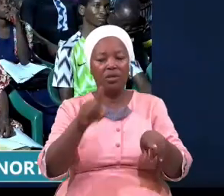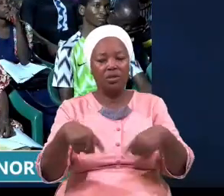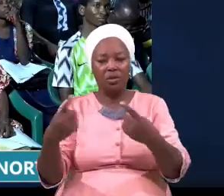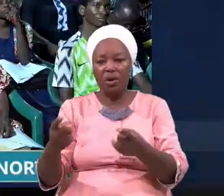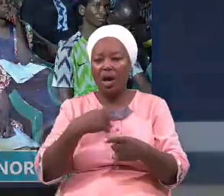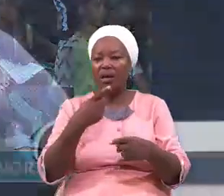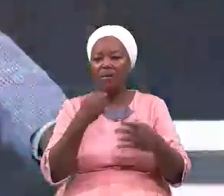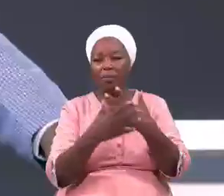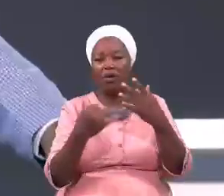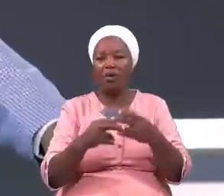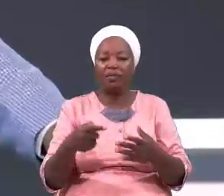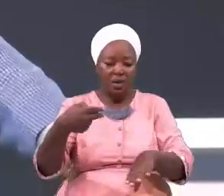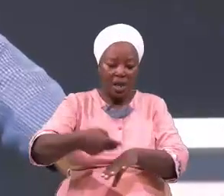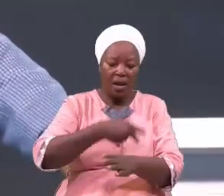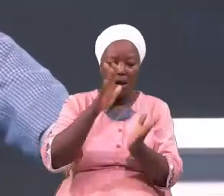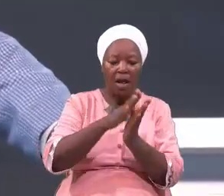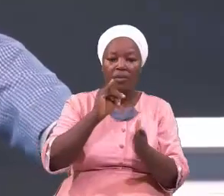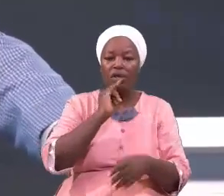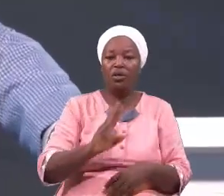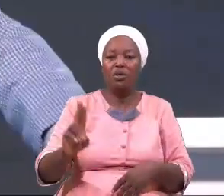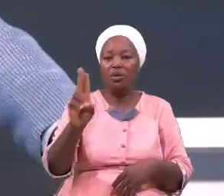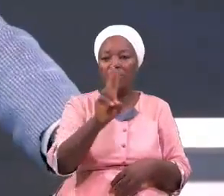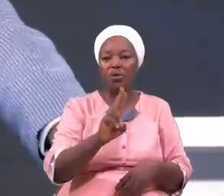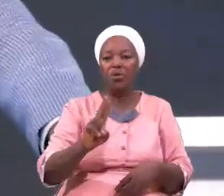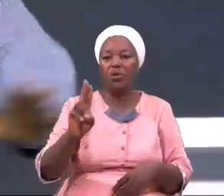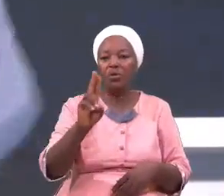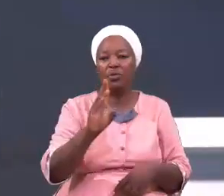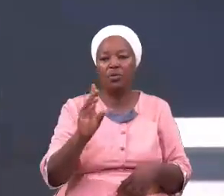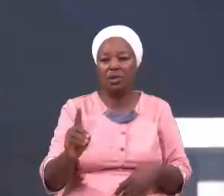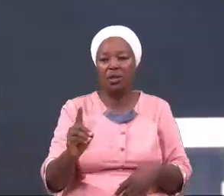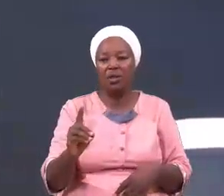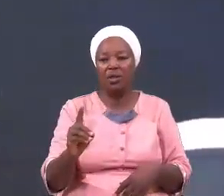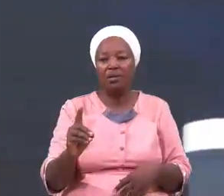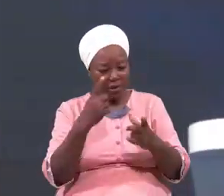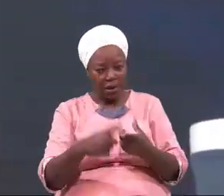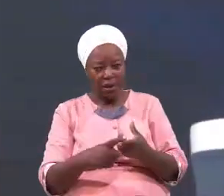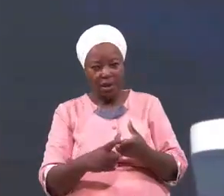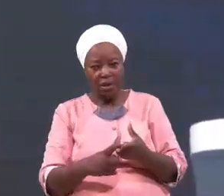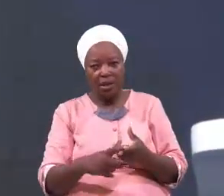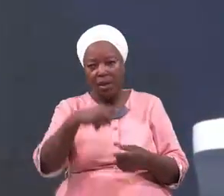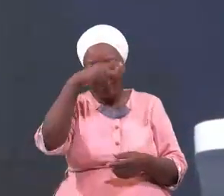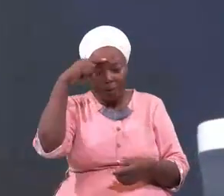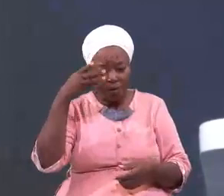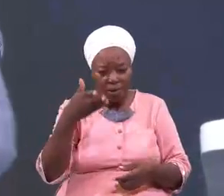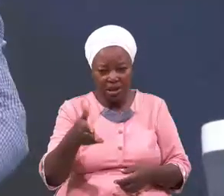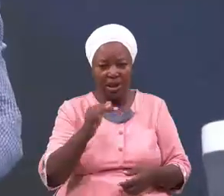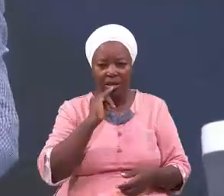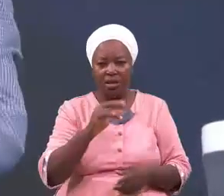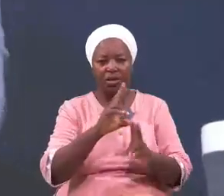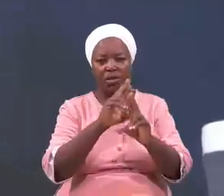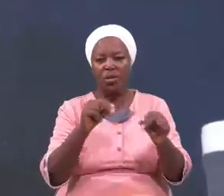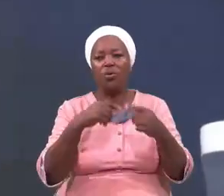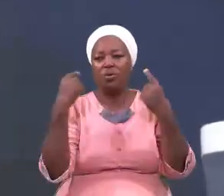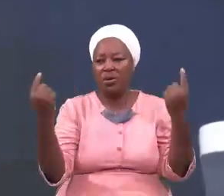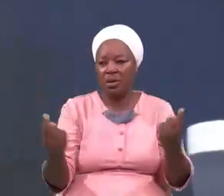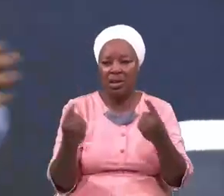of the lamb is applied. Then, because there is no leaven, because they had repented